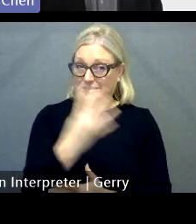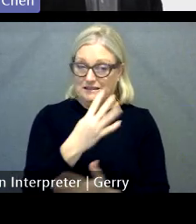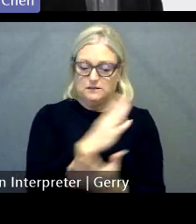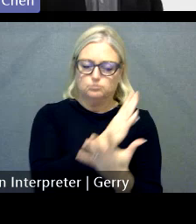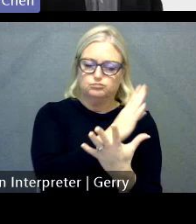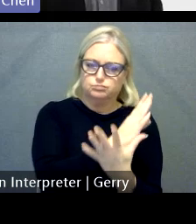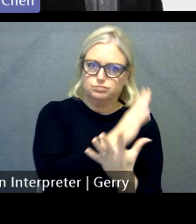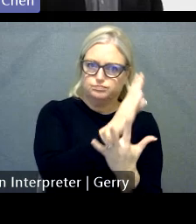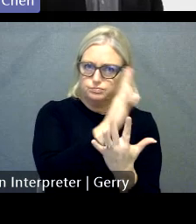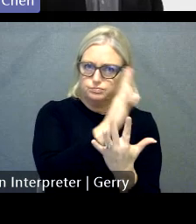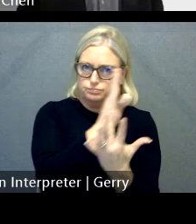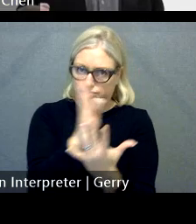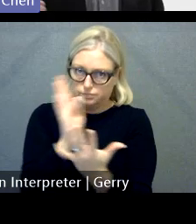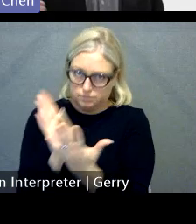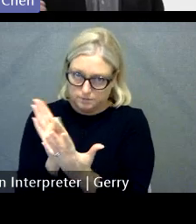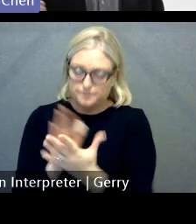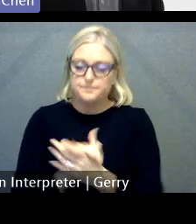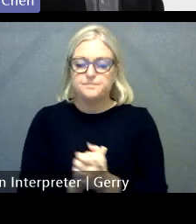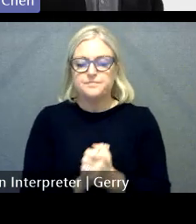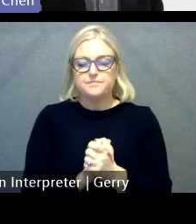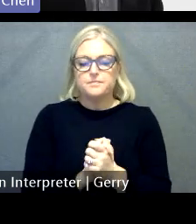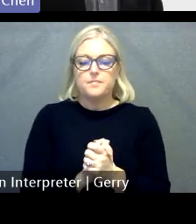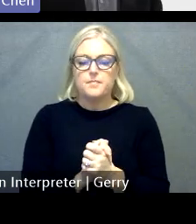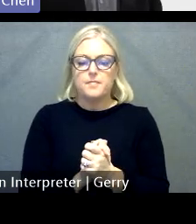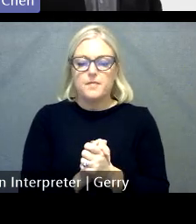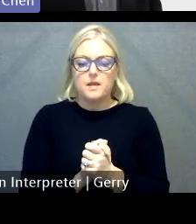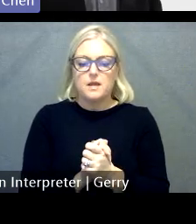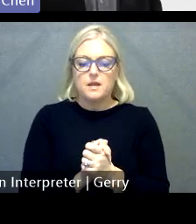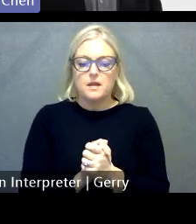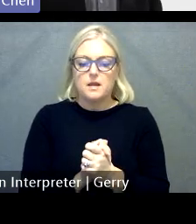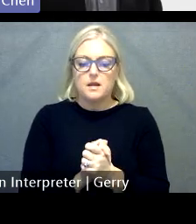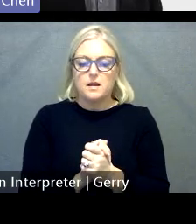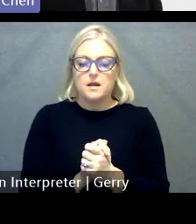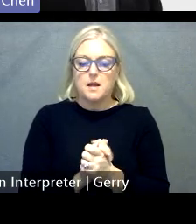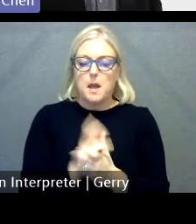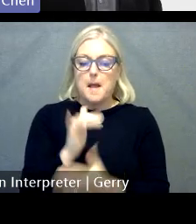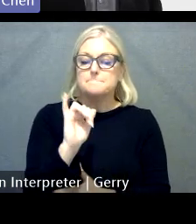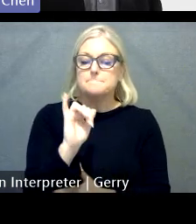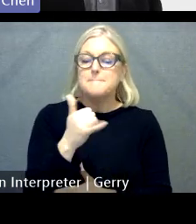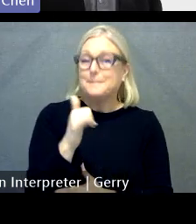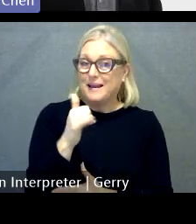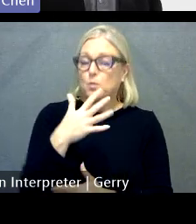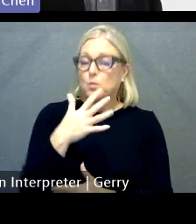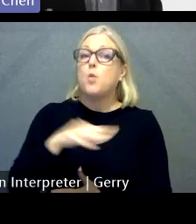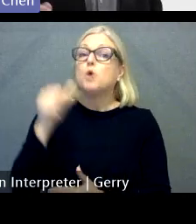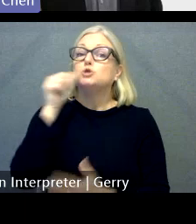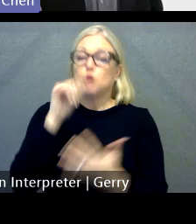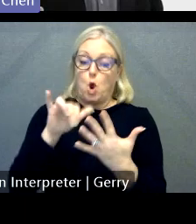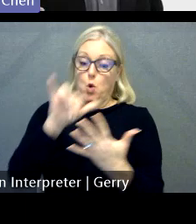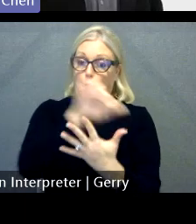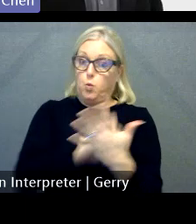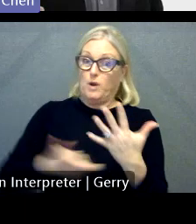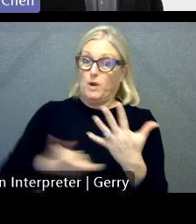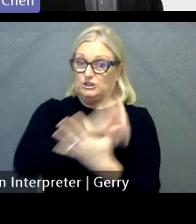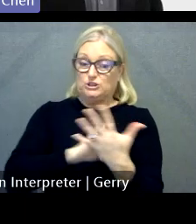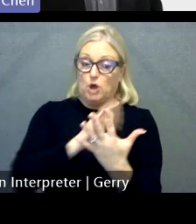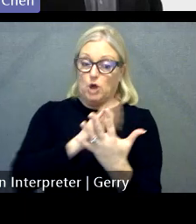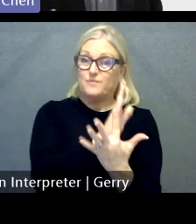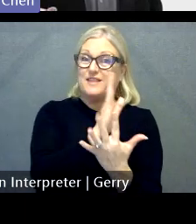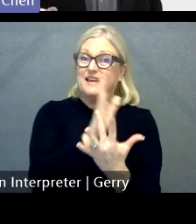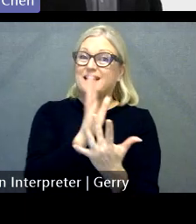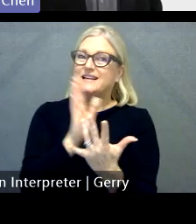rate individually to what extent each life aspect is important to their well-being. So here, for example, you're